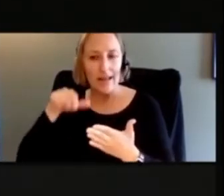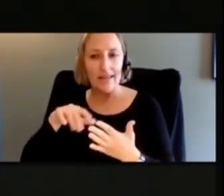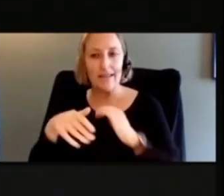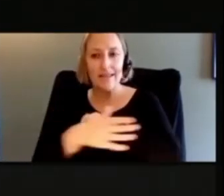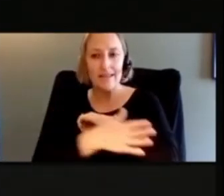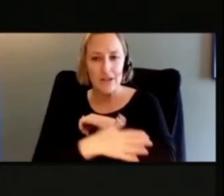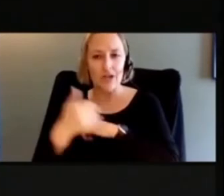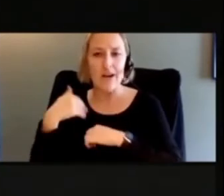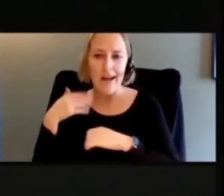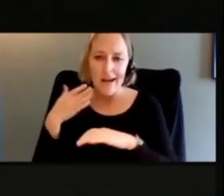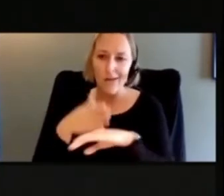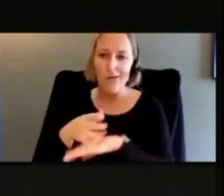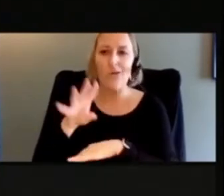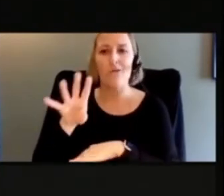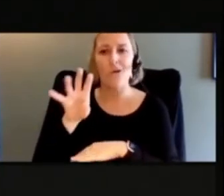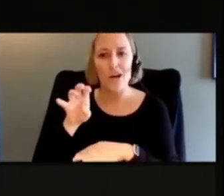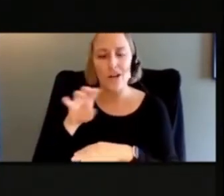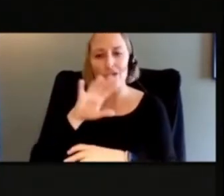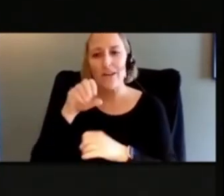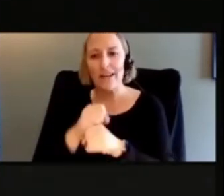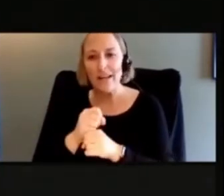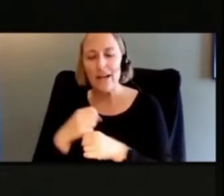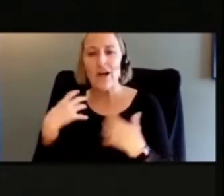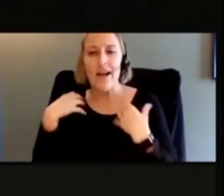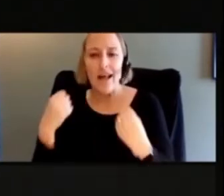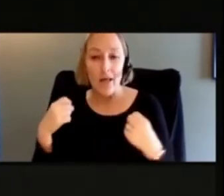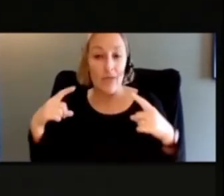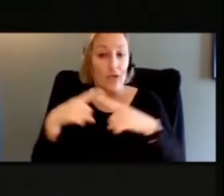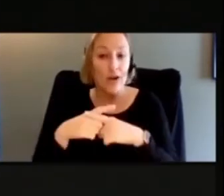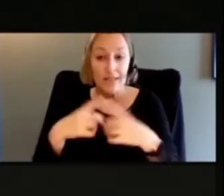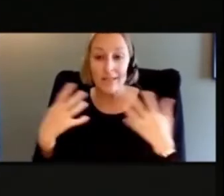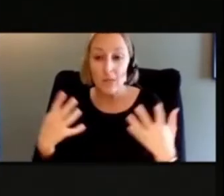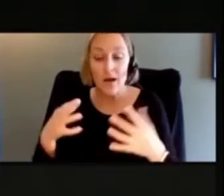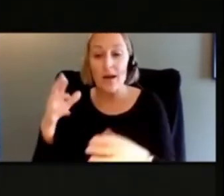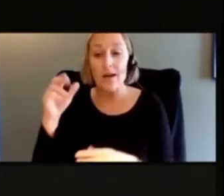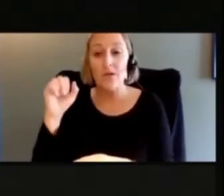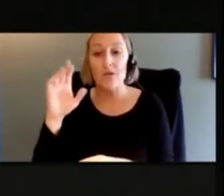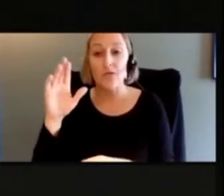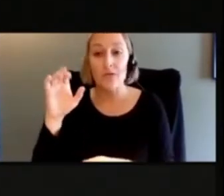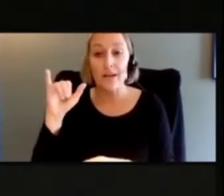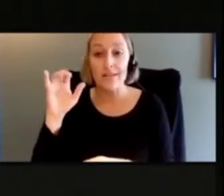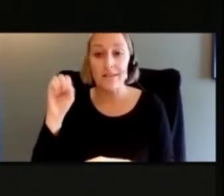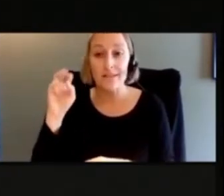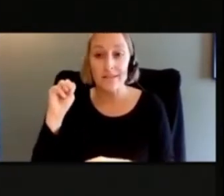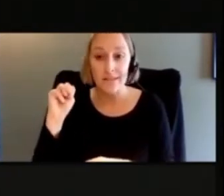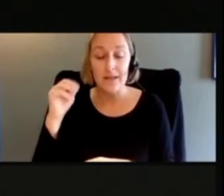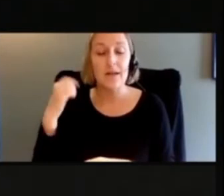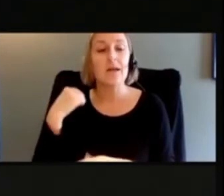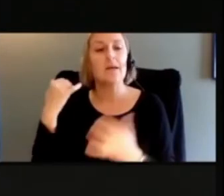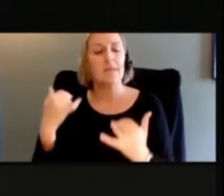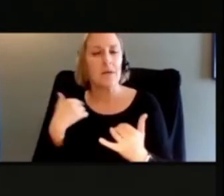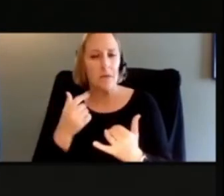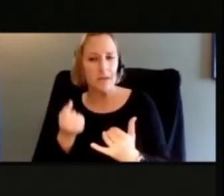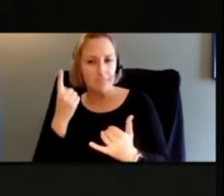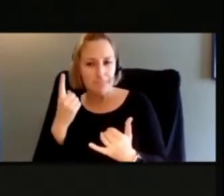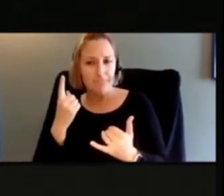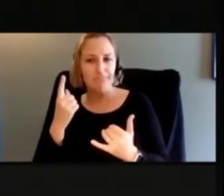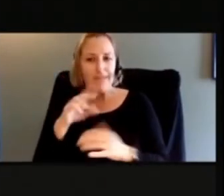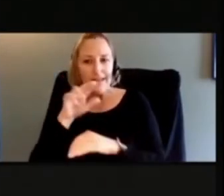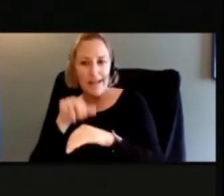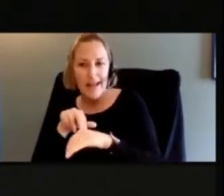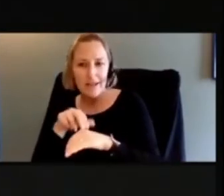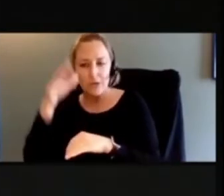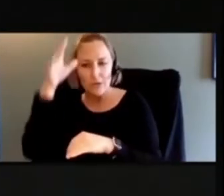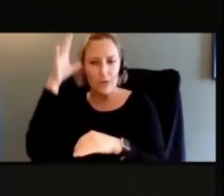health crisis of racism, right? So understanding that these natural and man-made disasters, whether